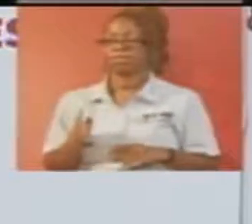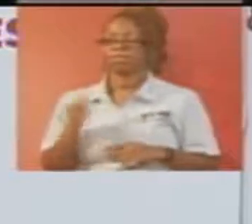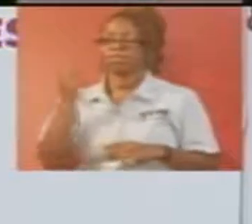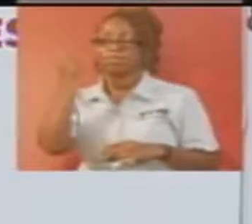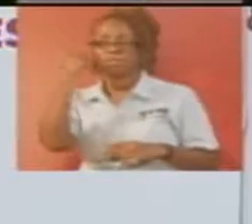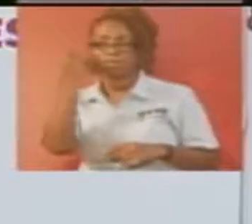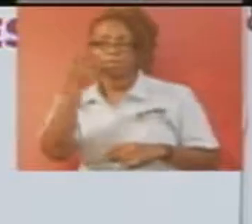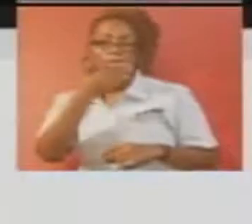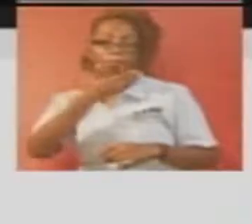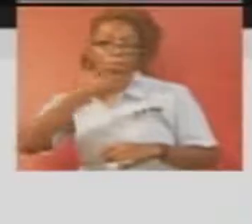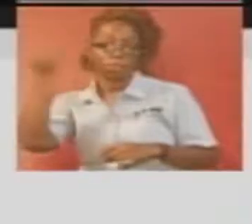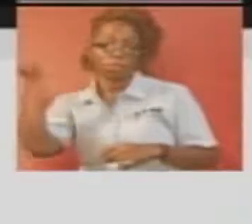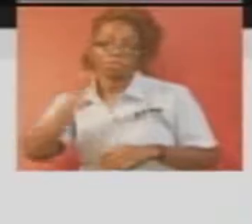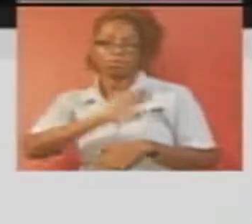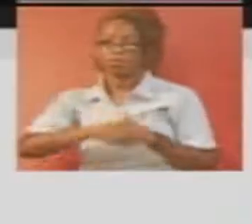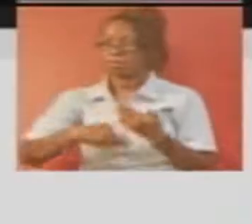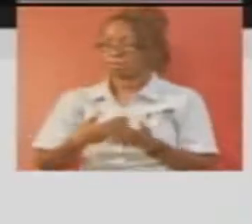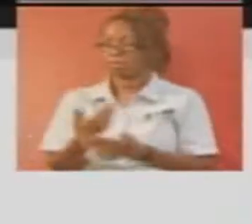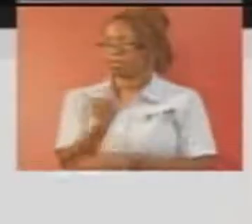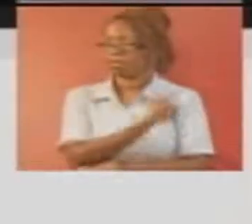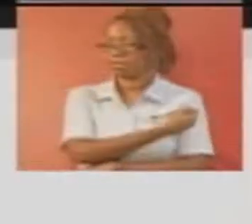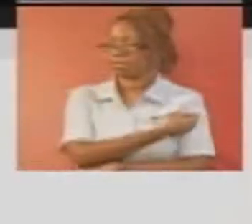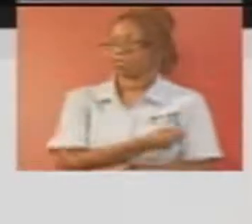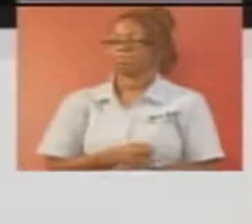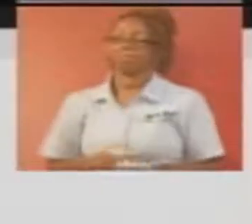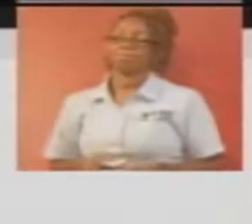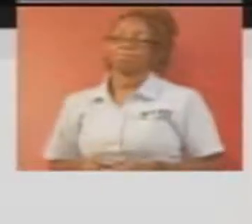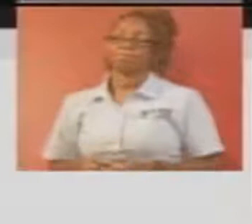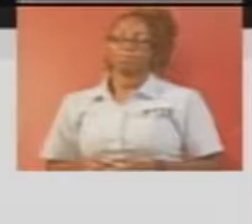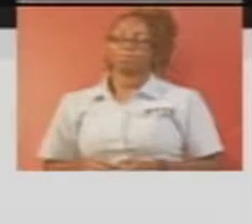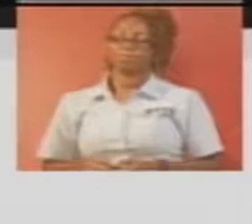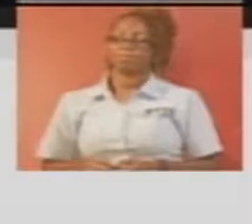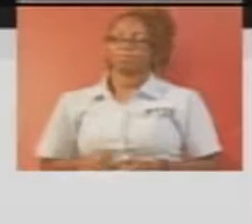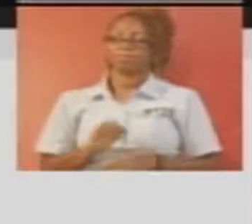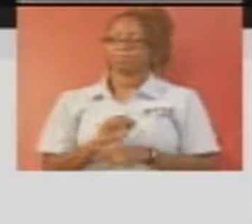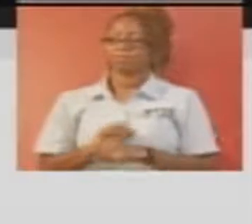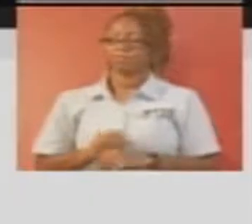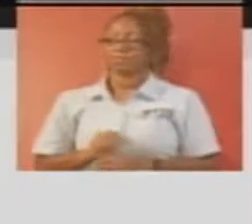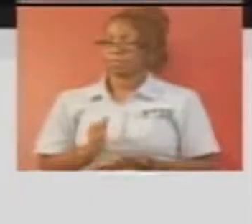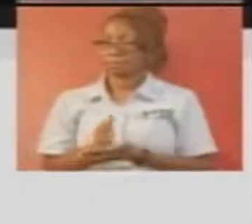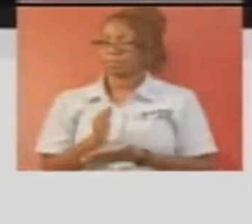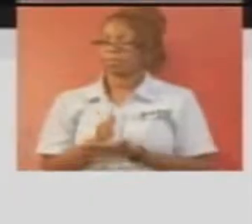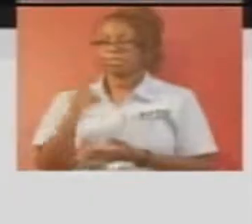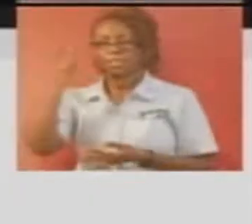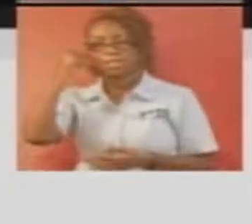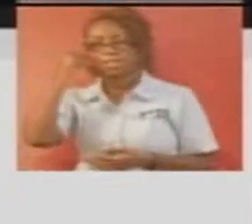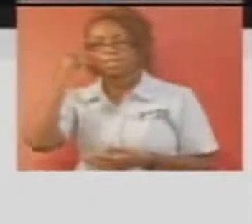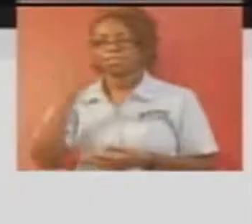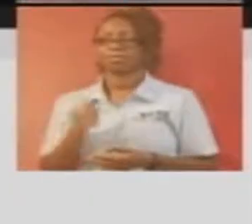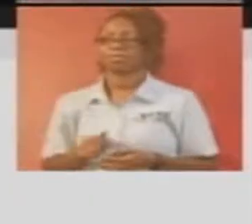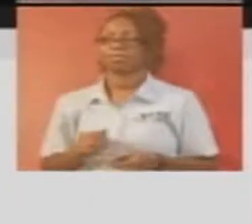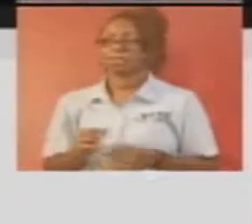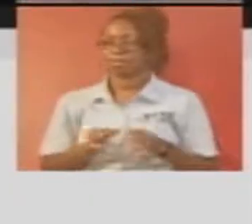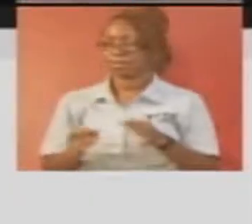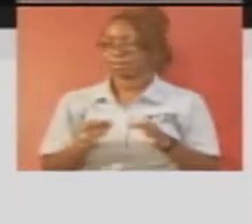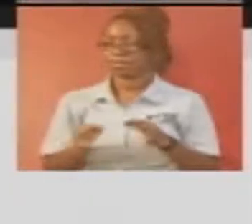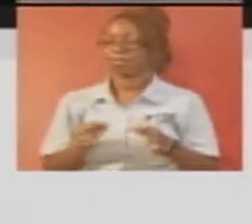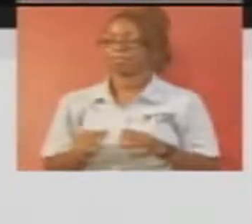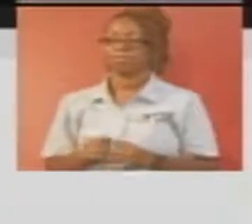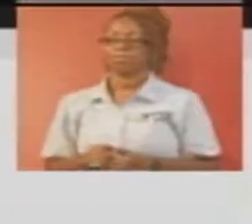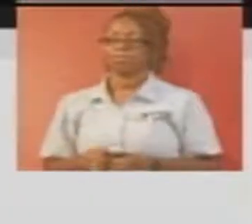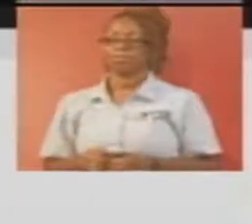responses to them. Can I have the first slide, please? Okay. So viruses are tiny infectious particles that can